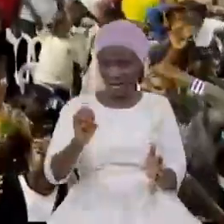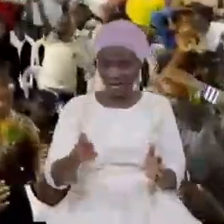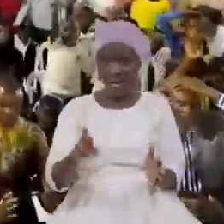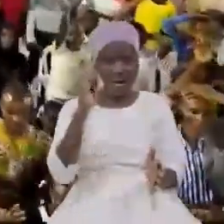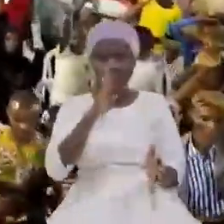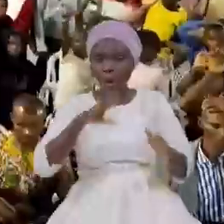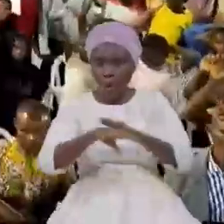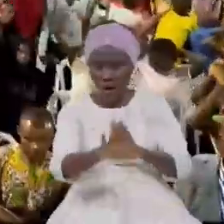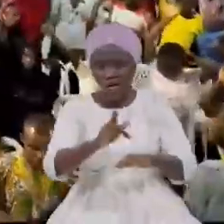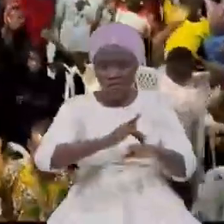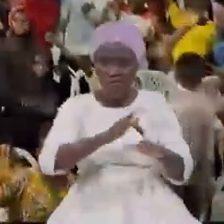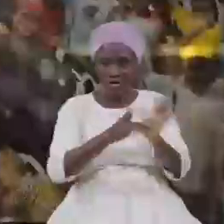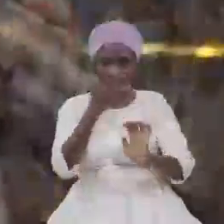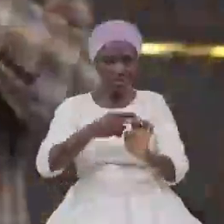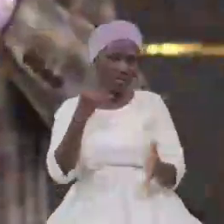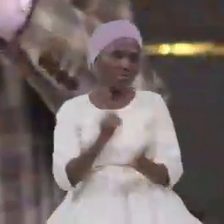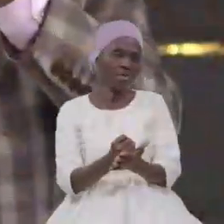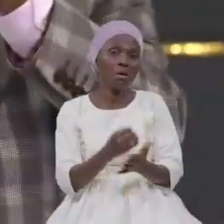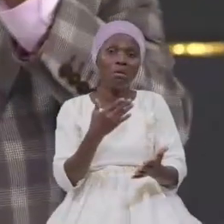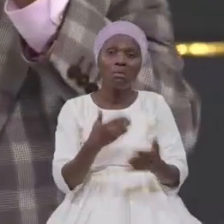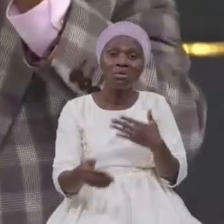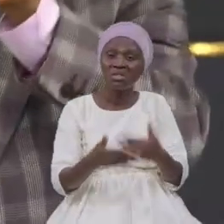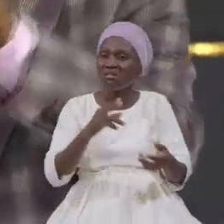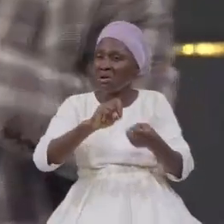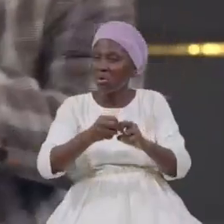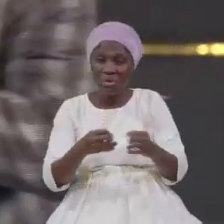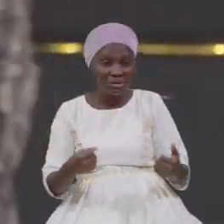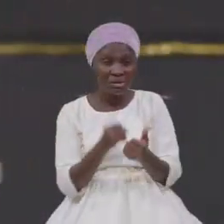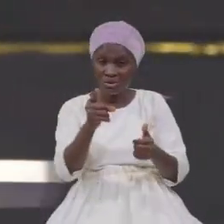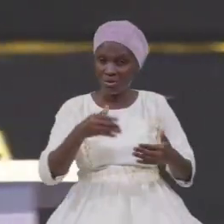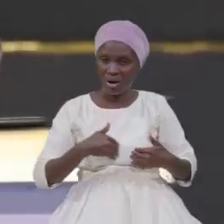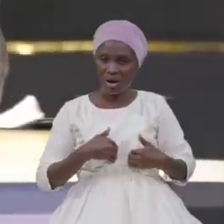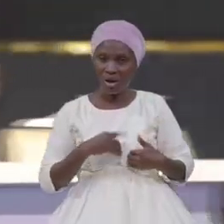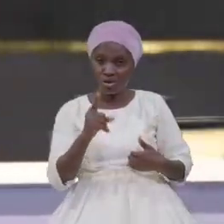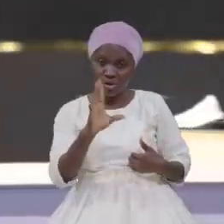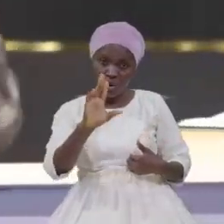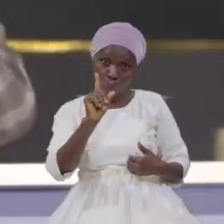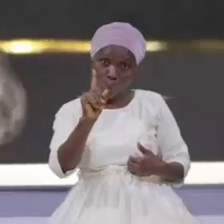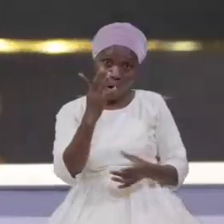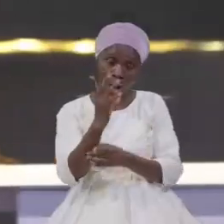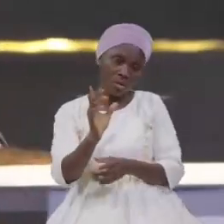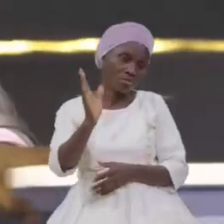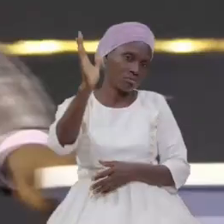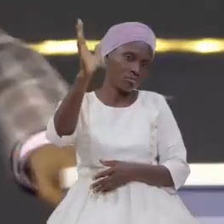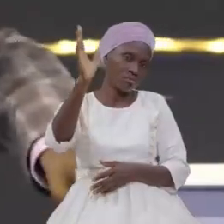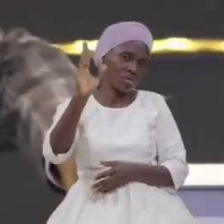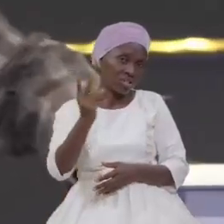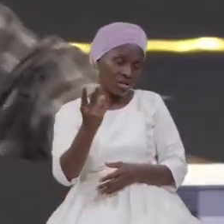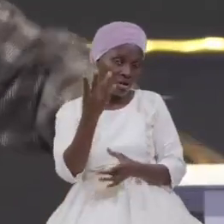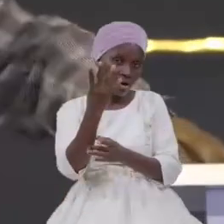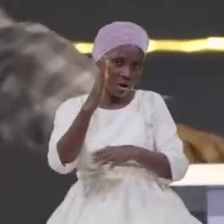Whatever problem, challenge you have, you raise up one hand and you lay the other hand on